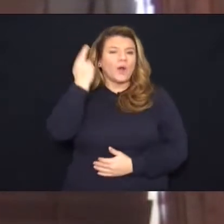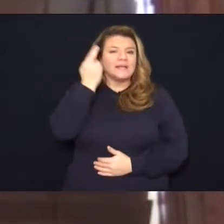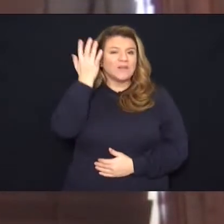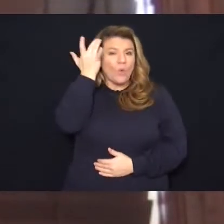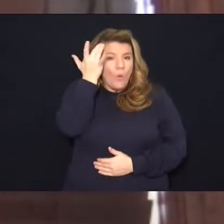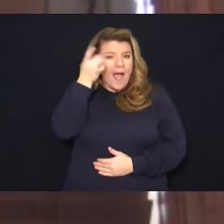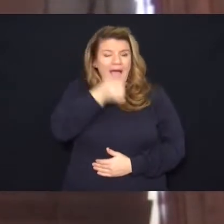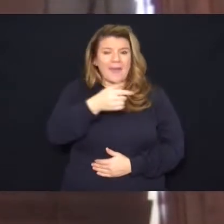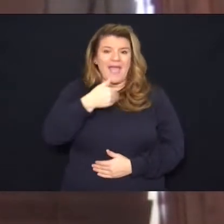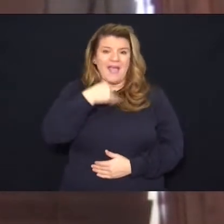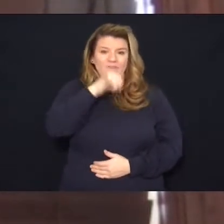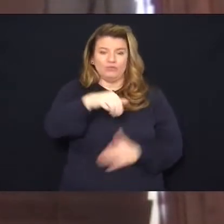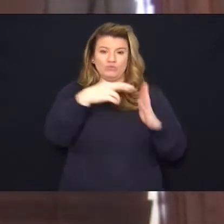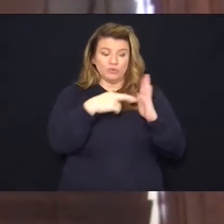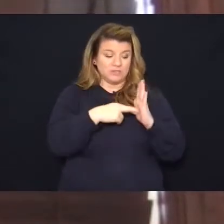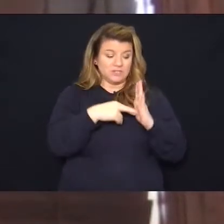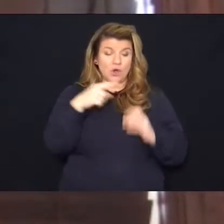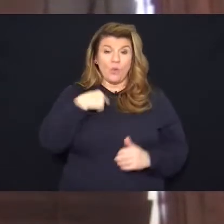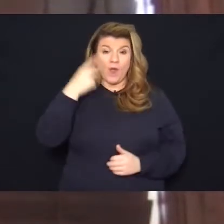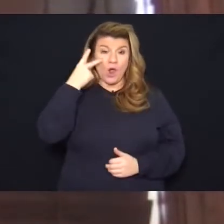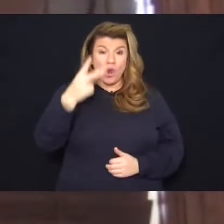look at the Omicron variant,